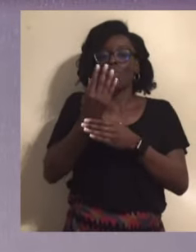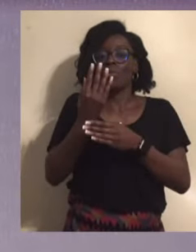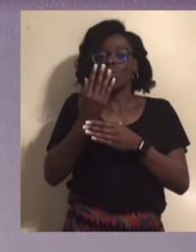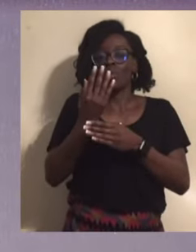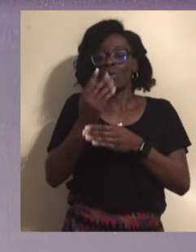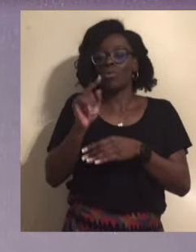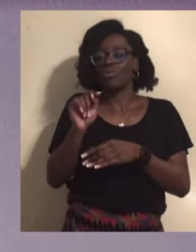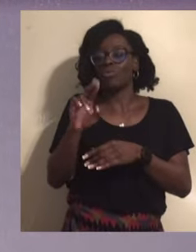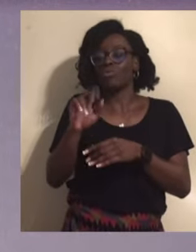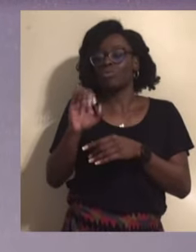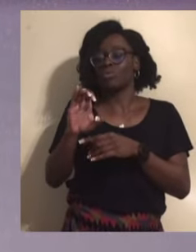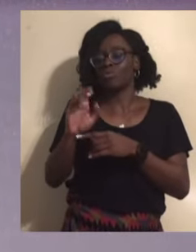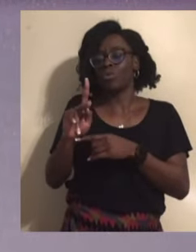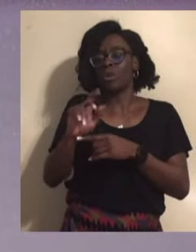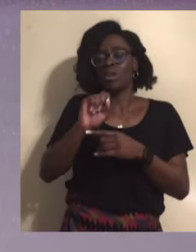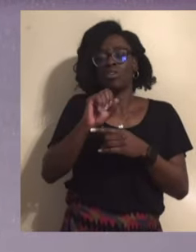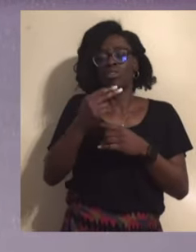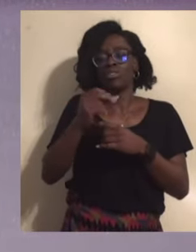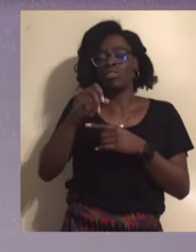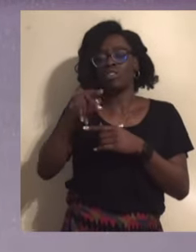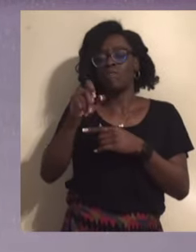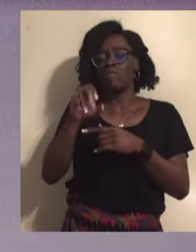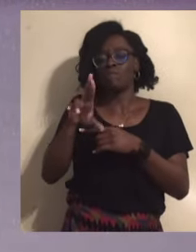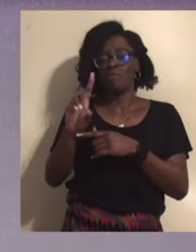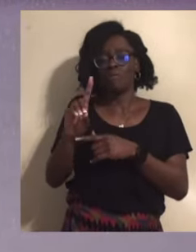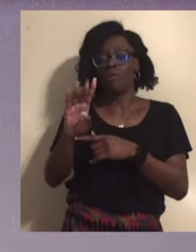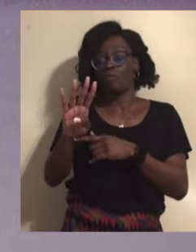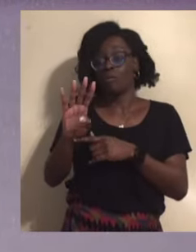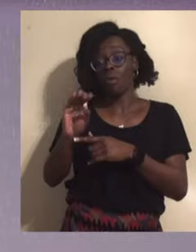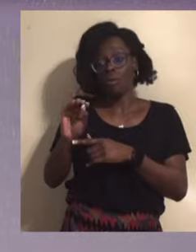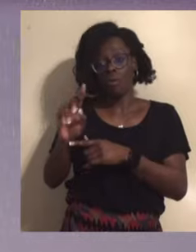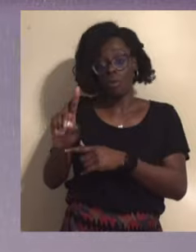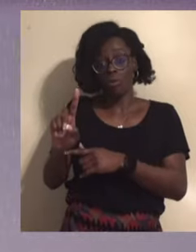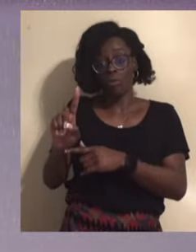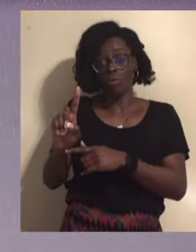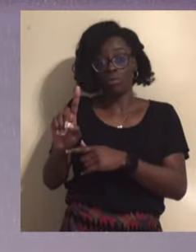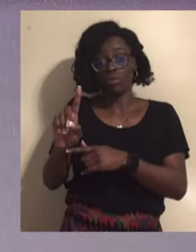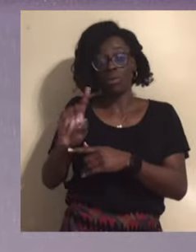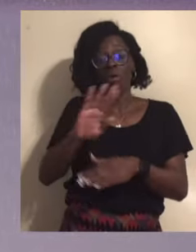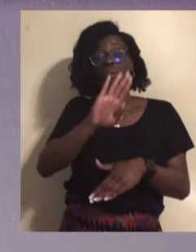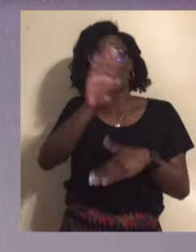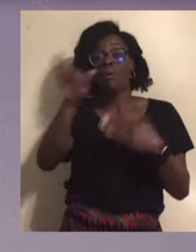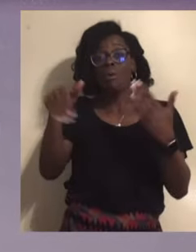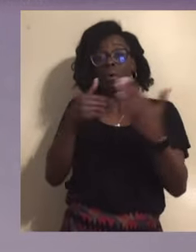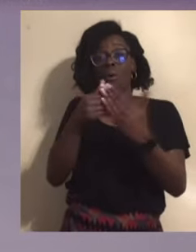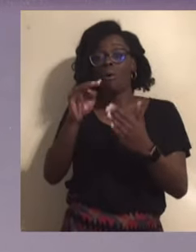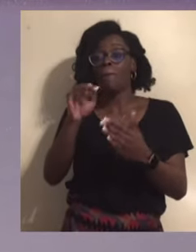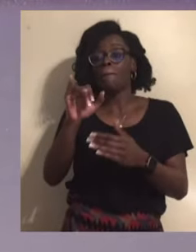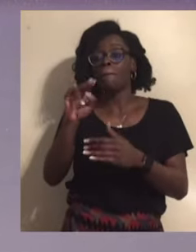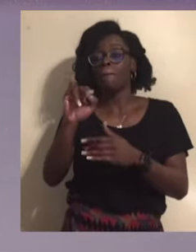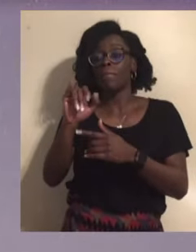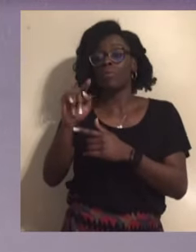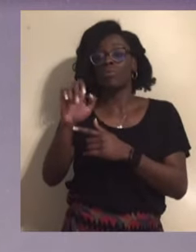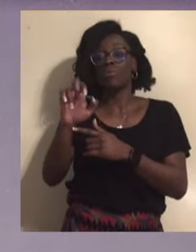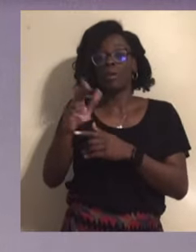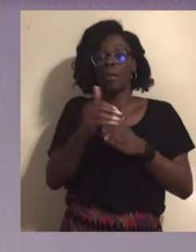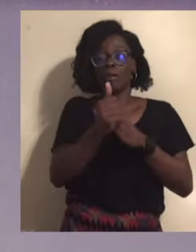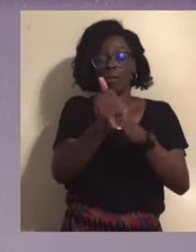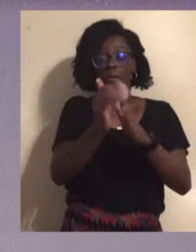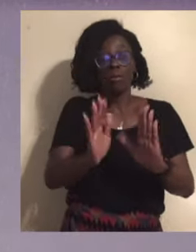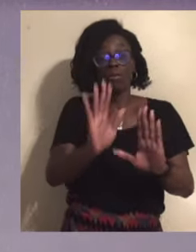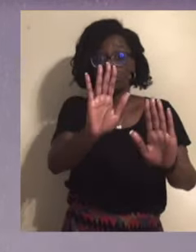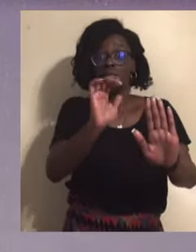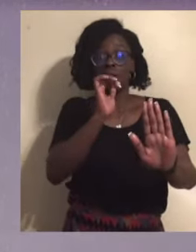401, and all of our ministry leaders, do not forget this Wednesday, we're having